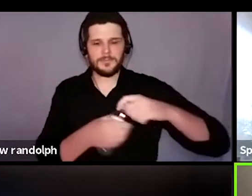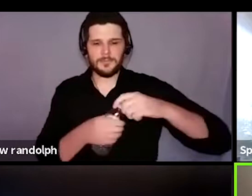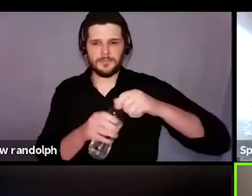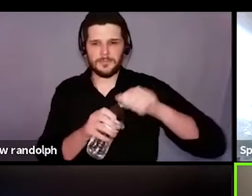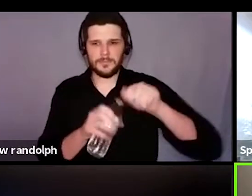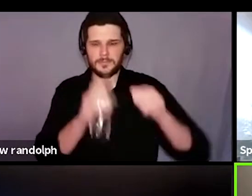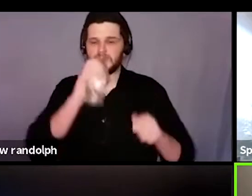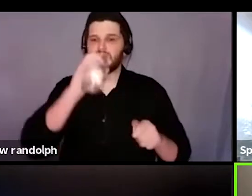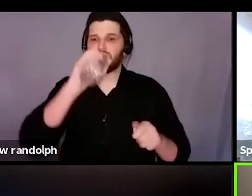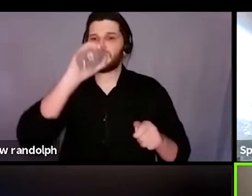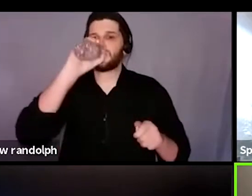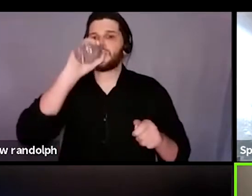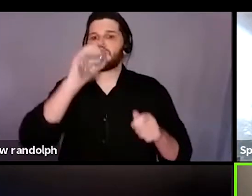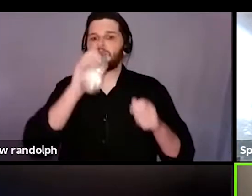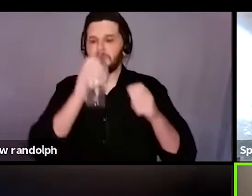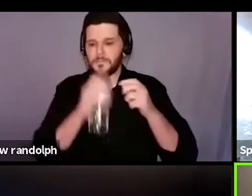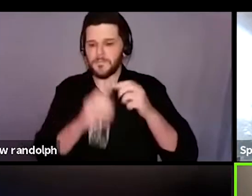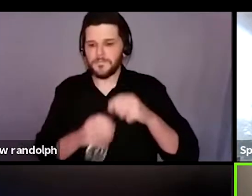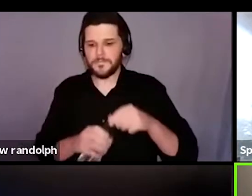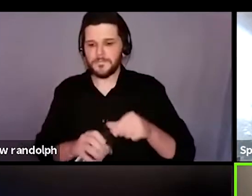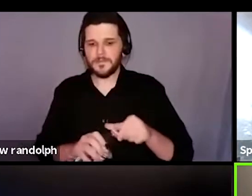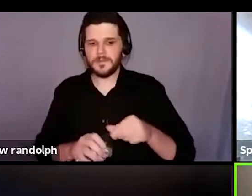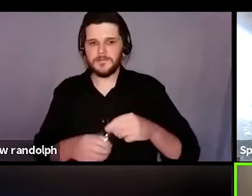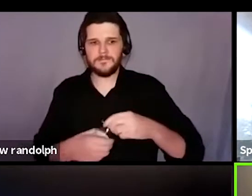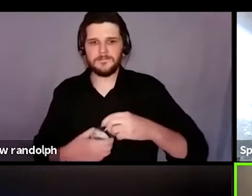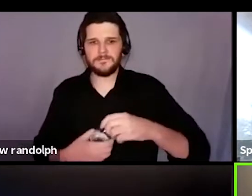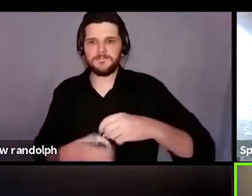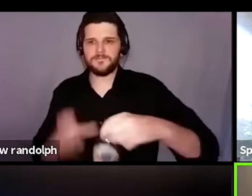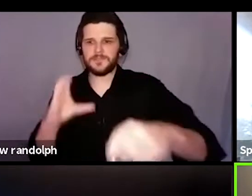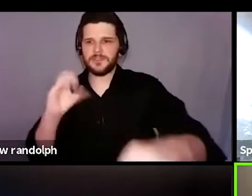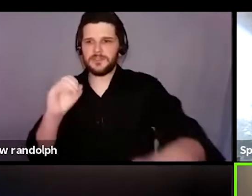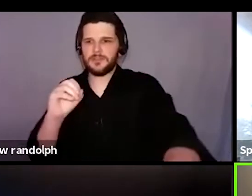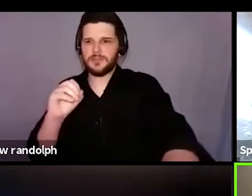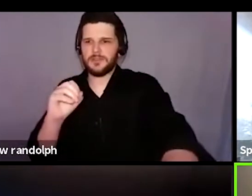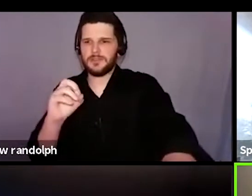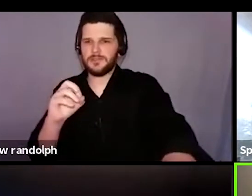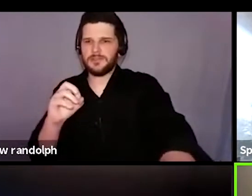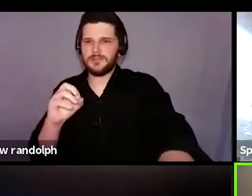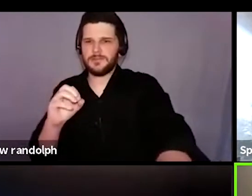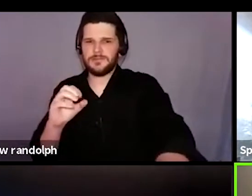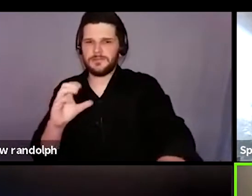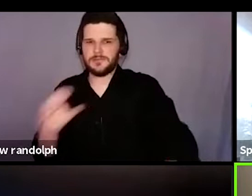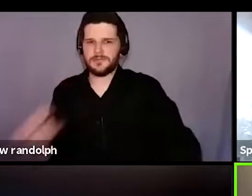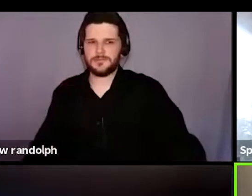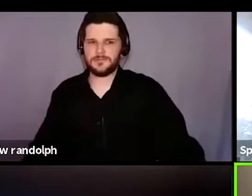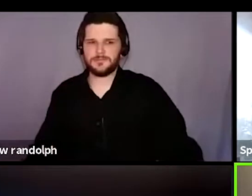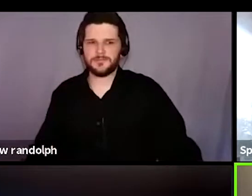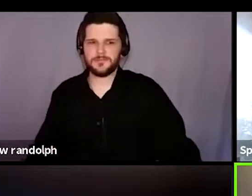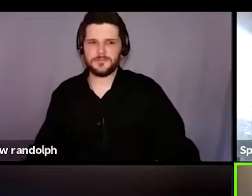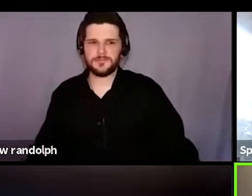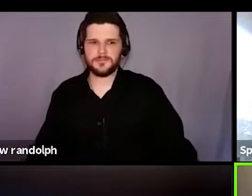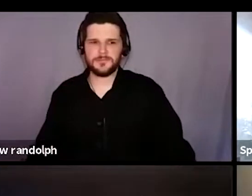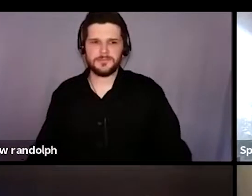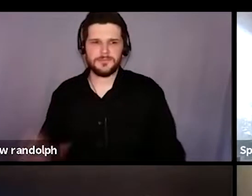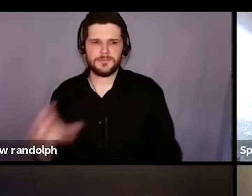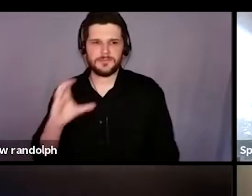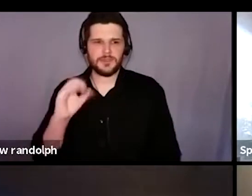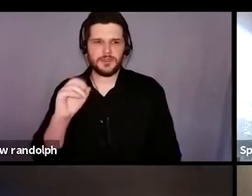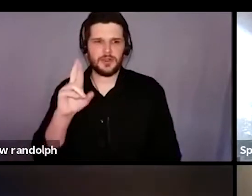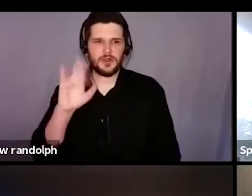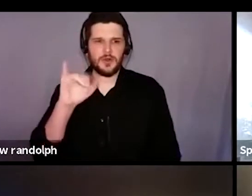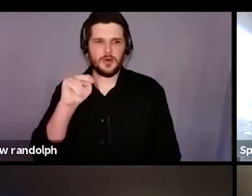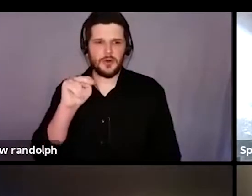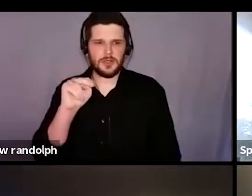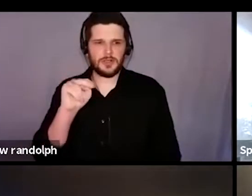So, Corin, again, I want to check. I'm putting the right stressors on your name in the right place, or you am I not? You